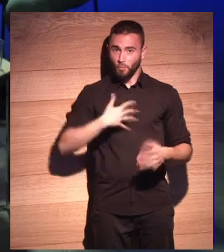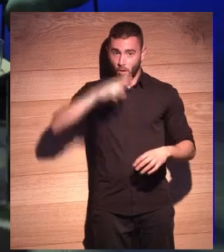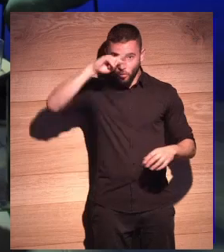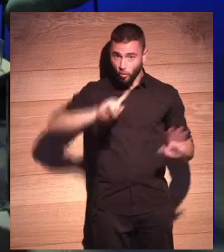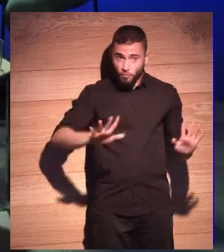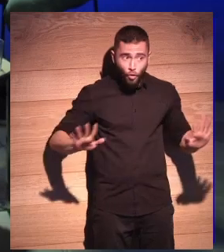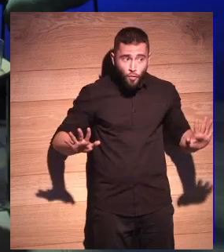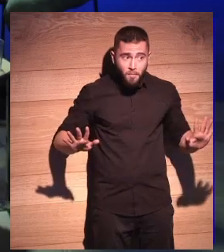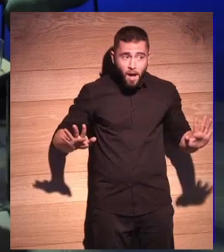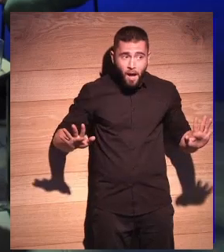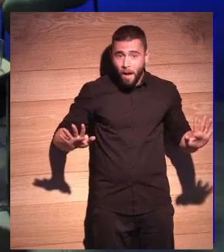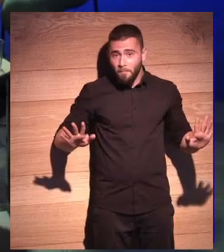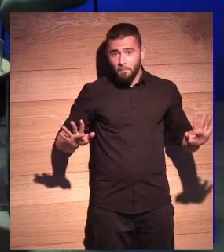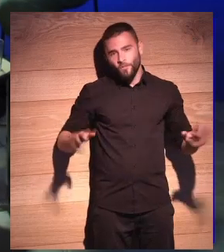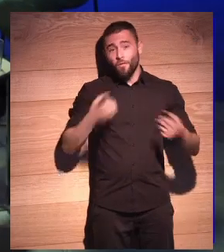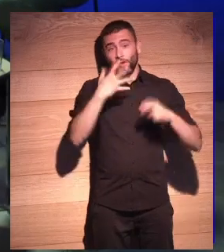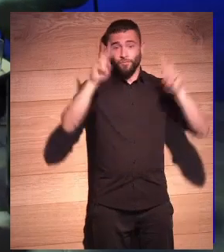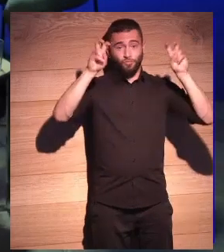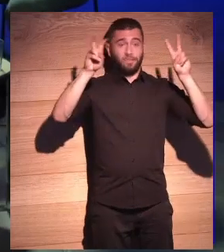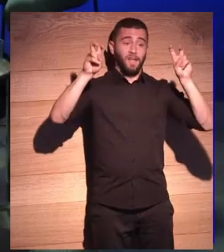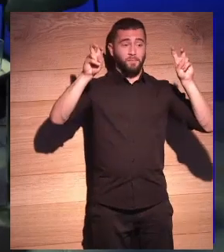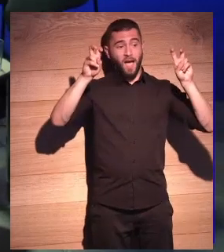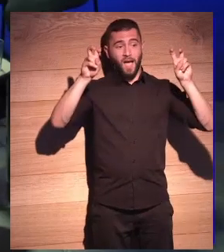Or maybe you don't care at all.